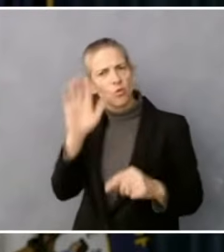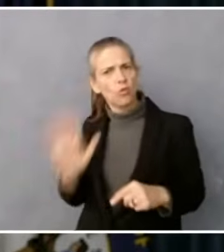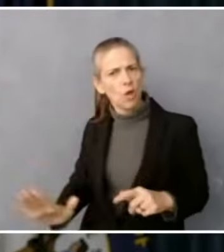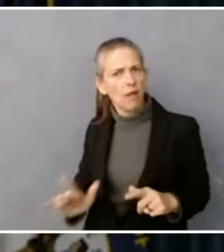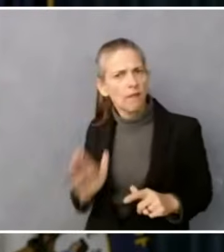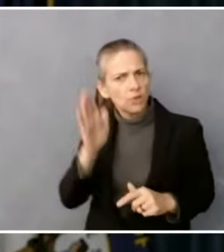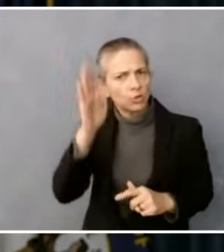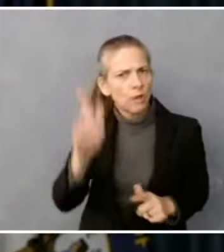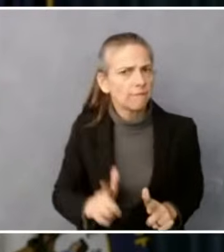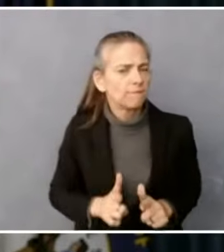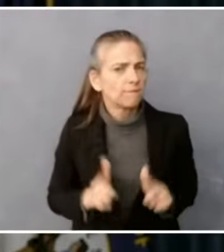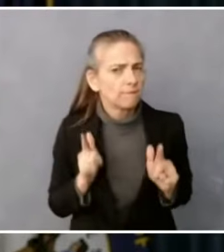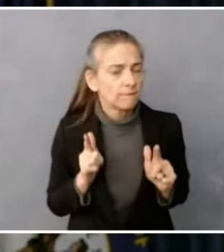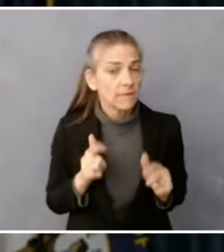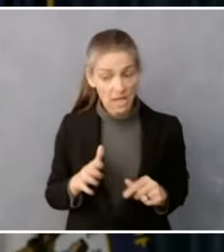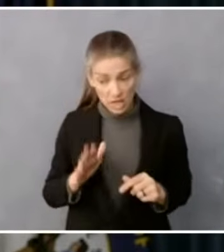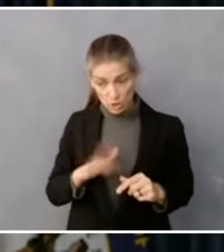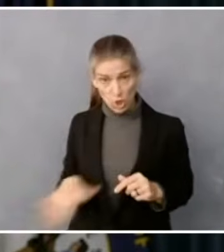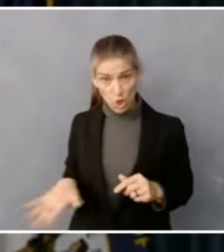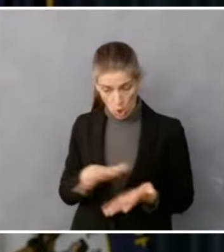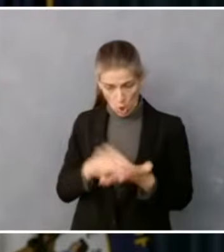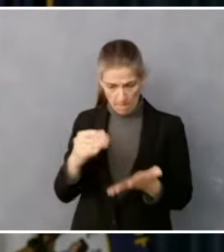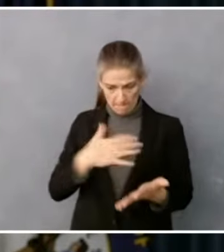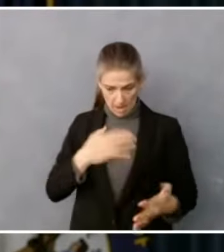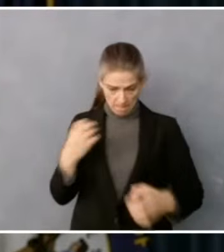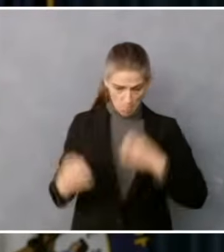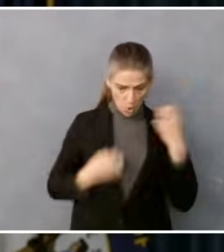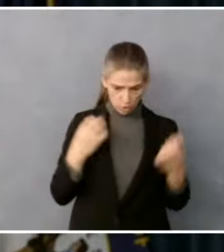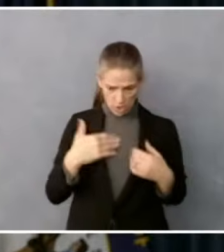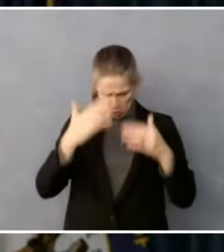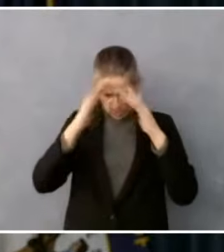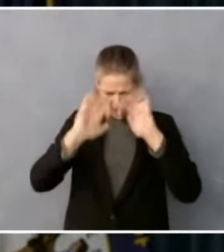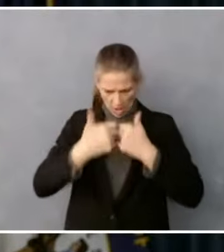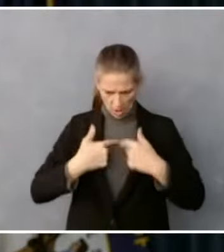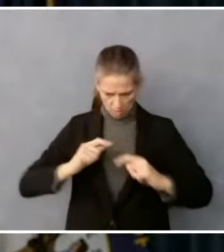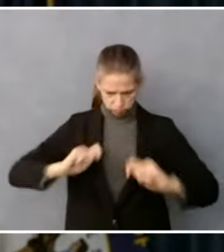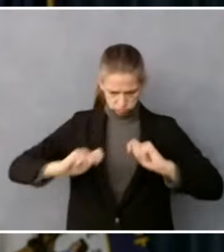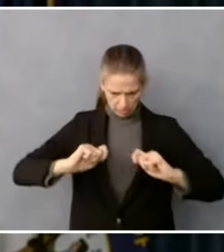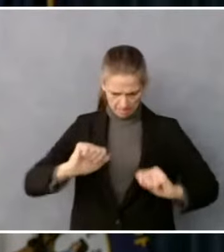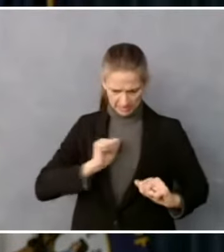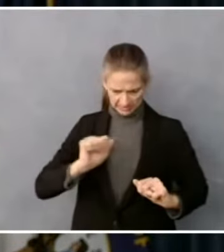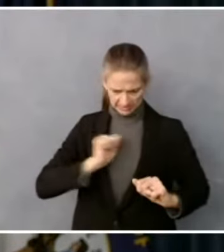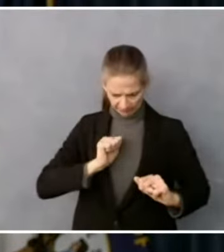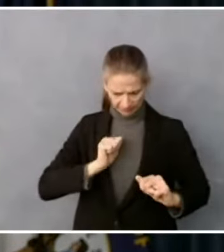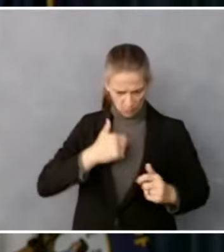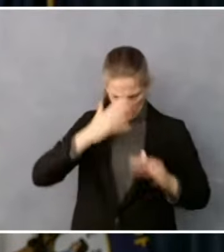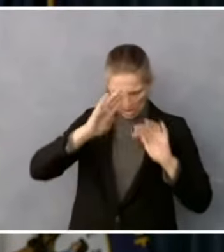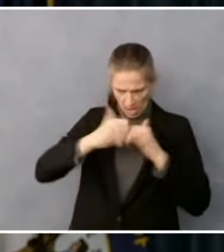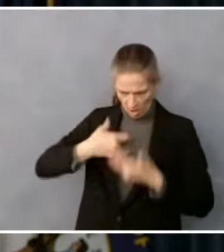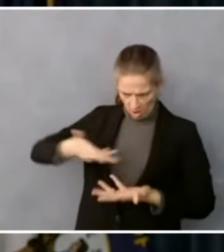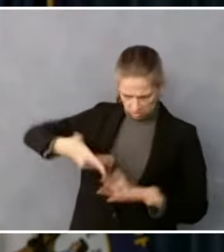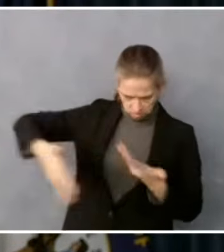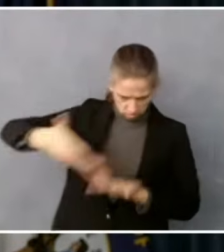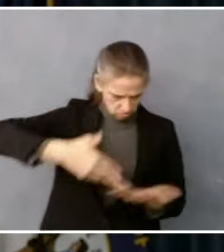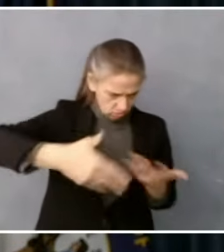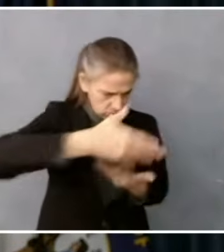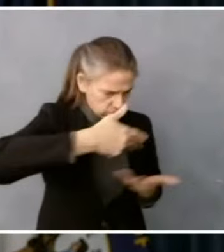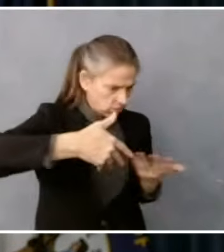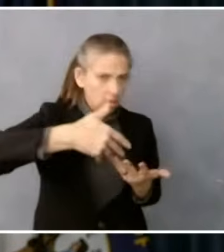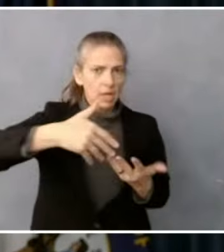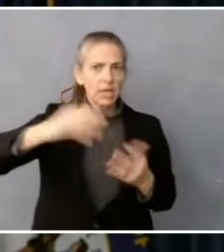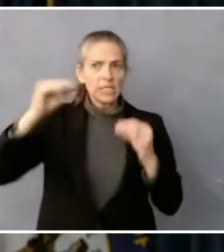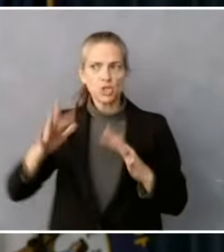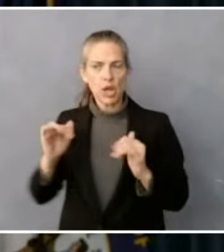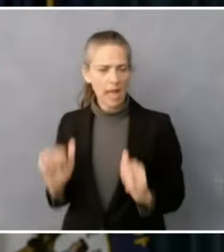manage their emotions and interact positively, the classroom benefits, allowing teachers to spend more time teaching